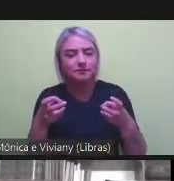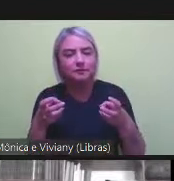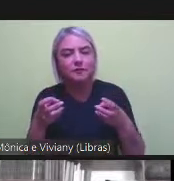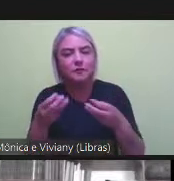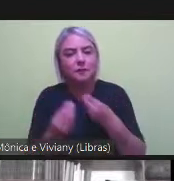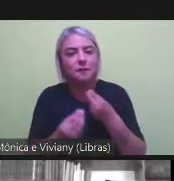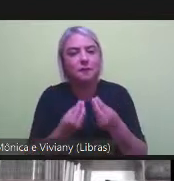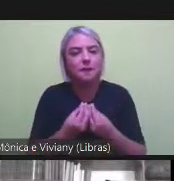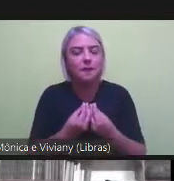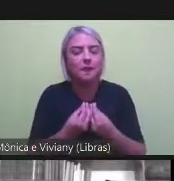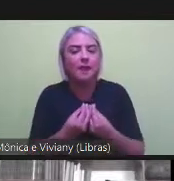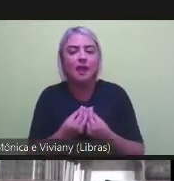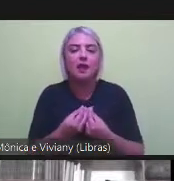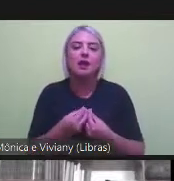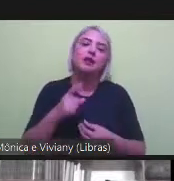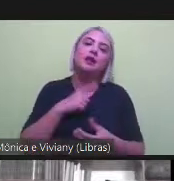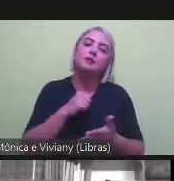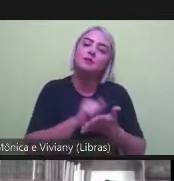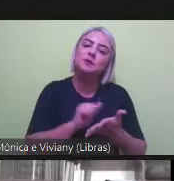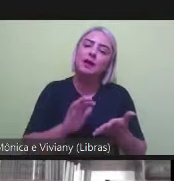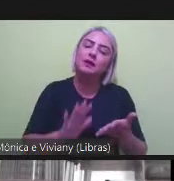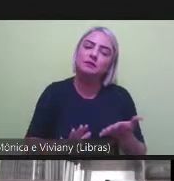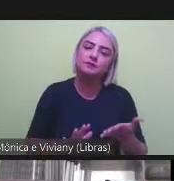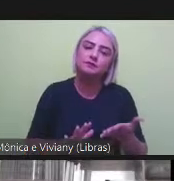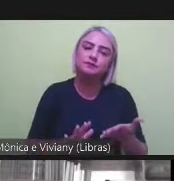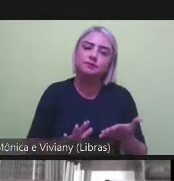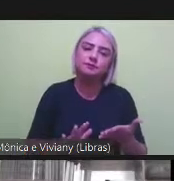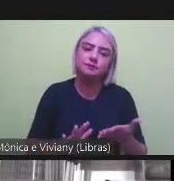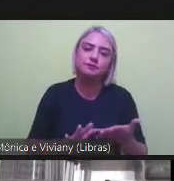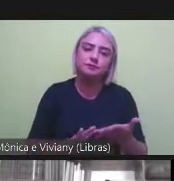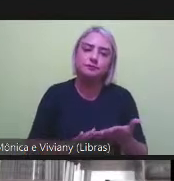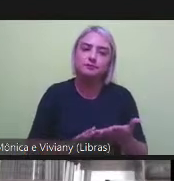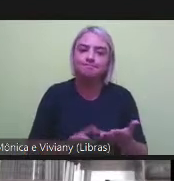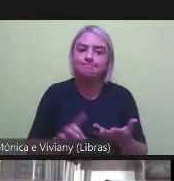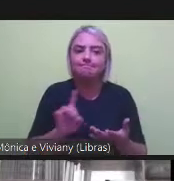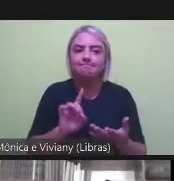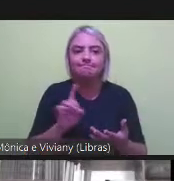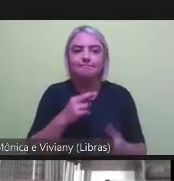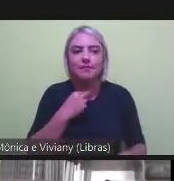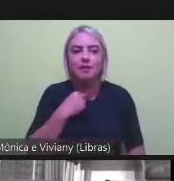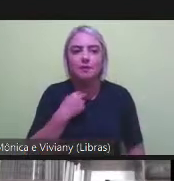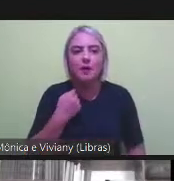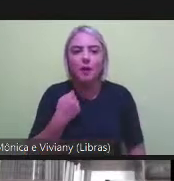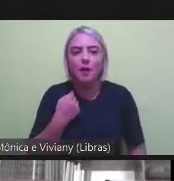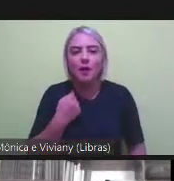try to change to use this